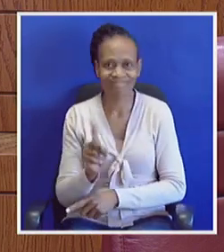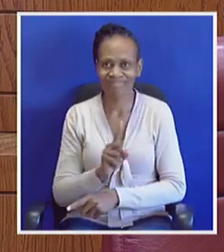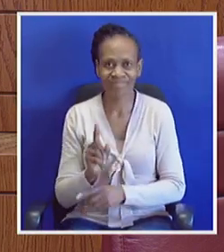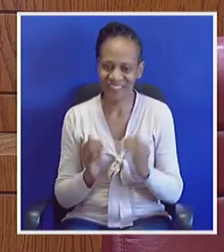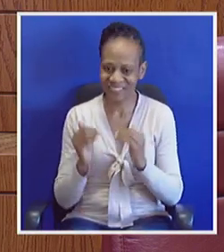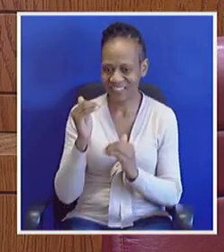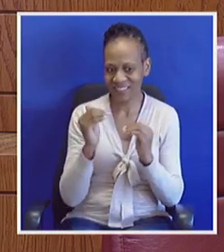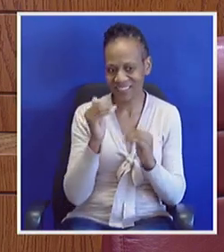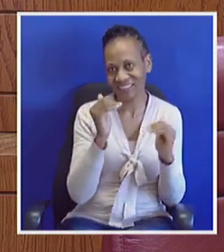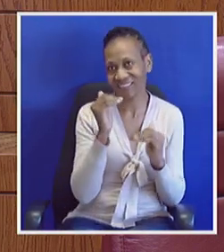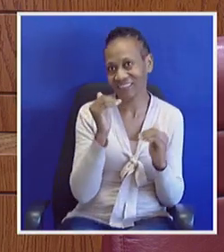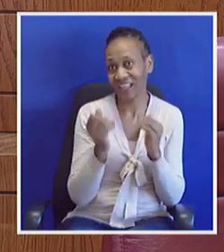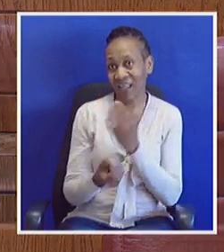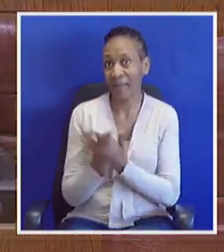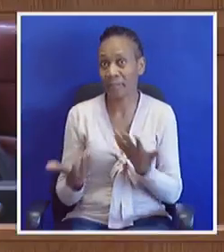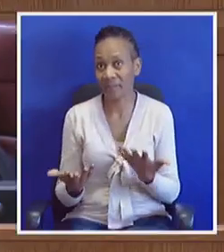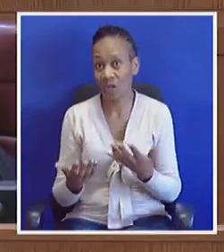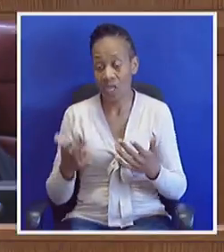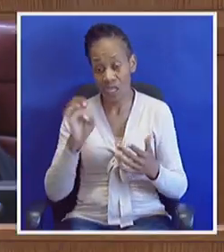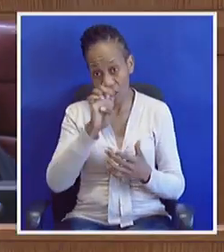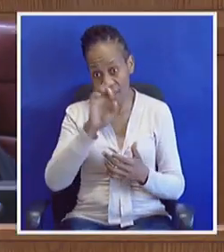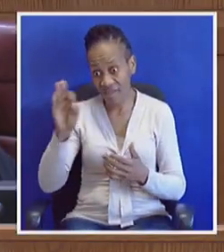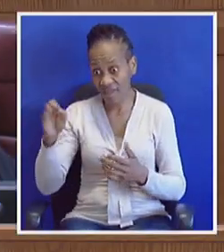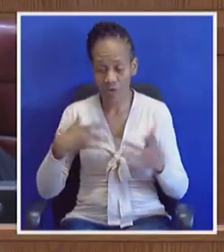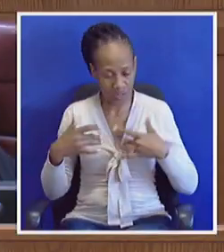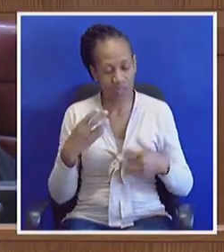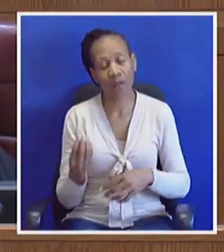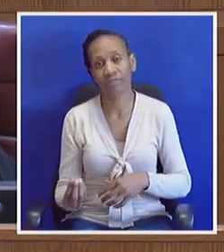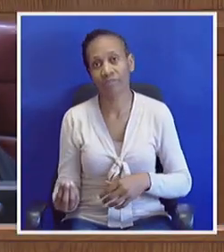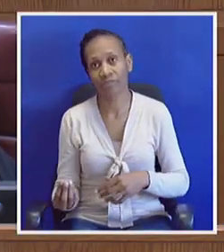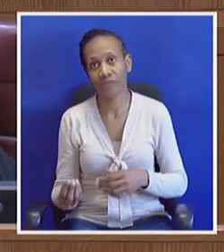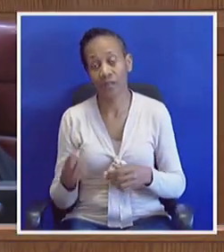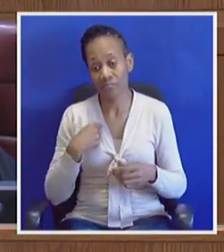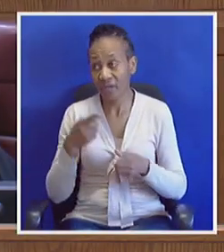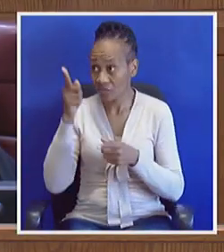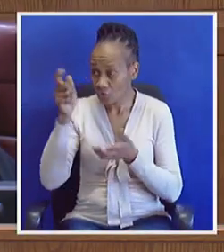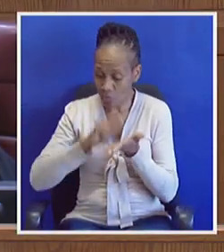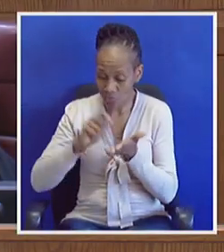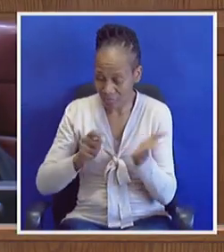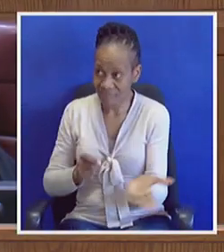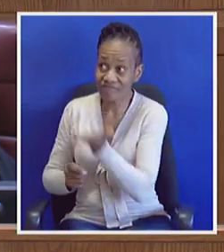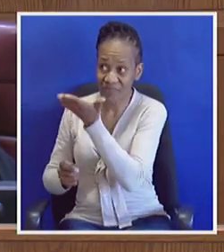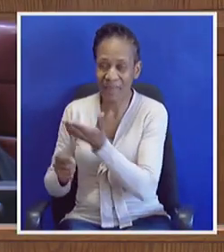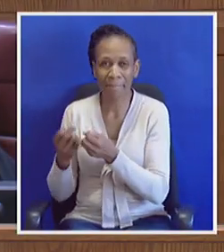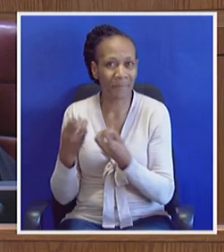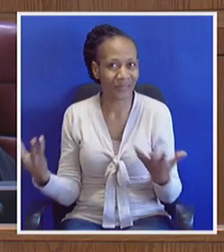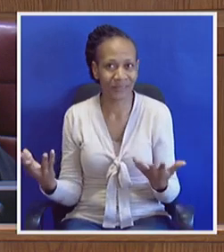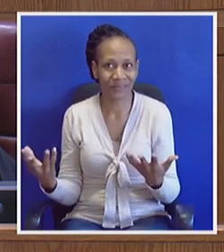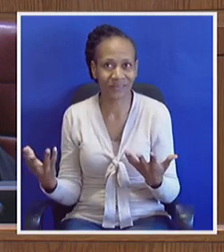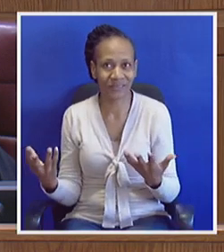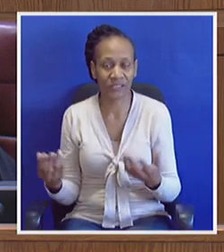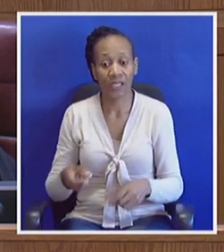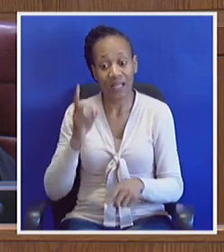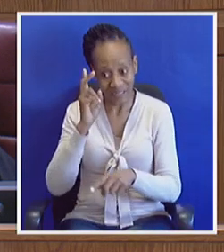It's a concern for the EFF. We have been writing you letters. I think we are going again